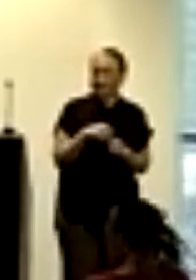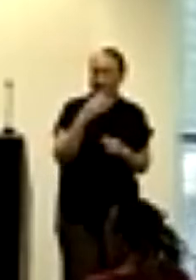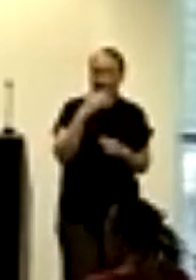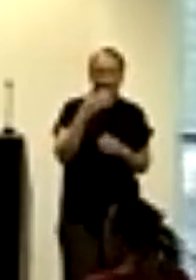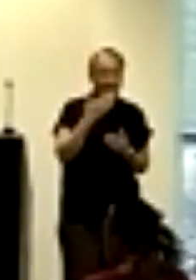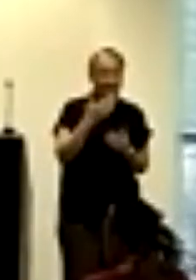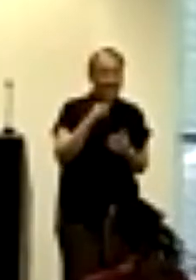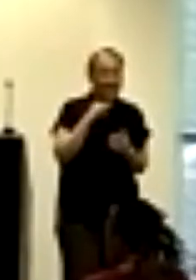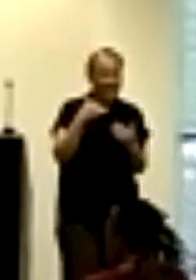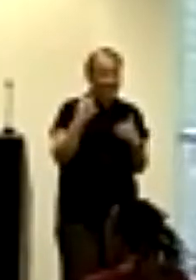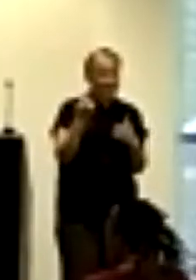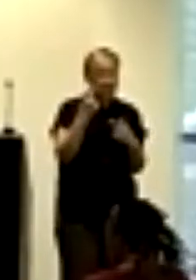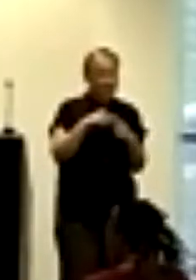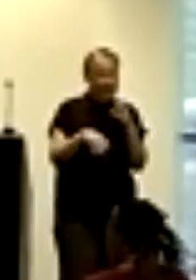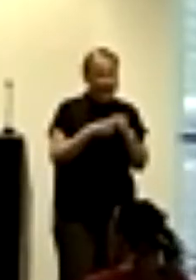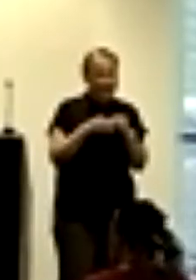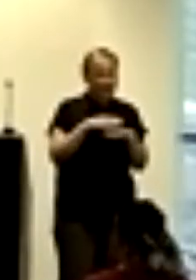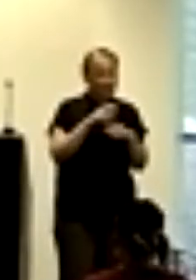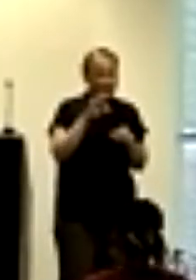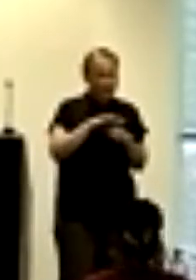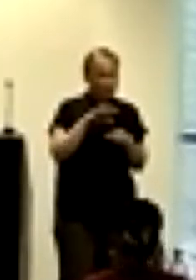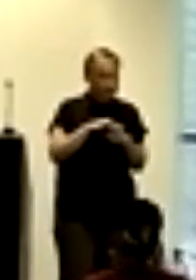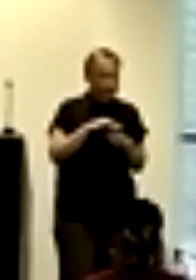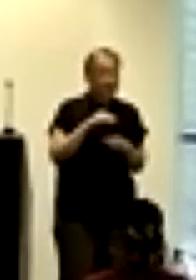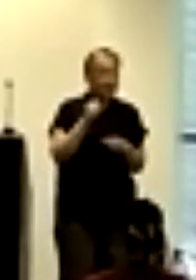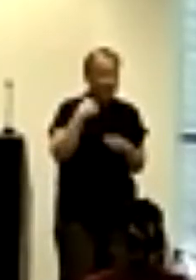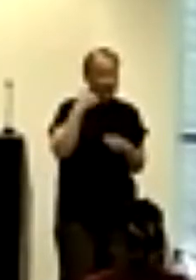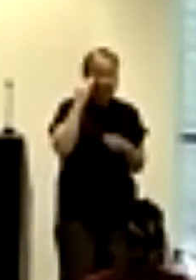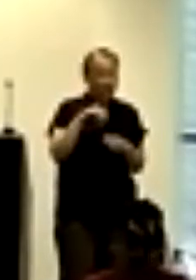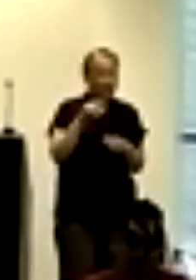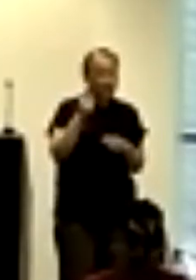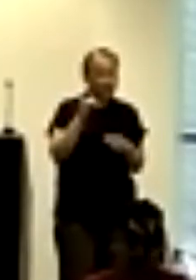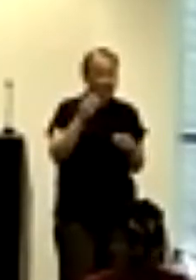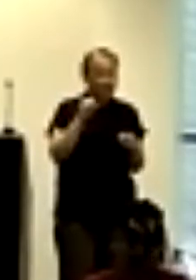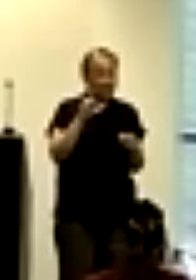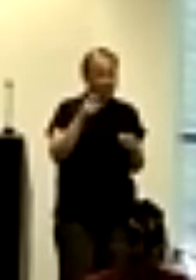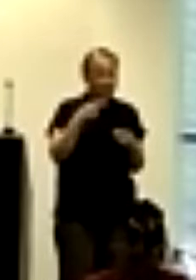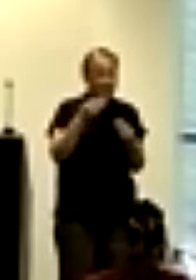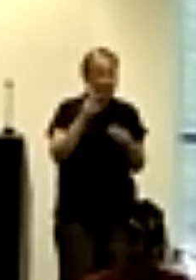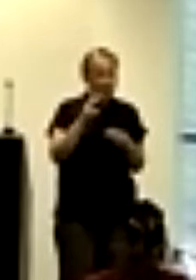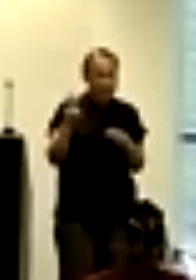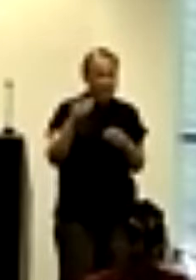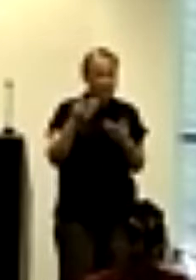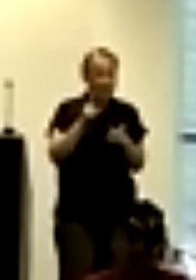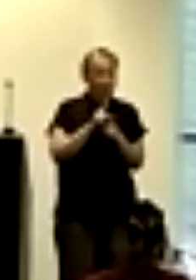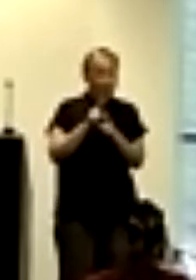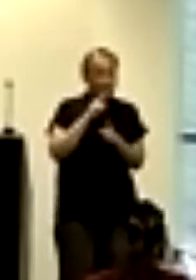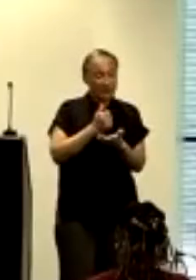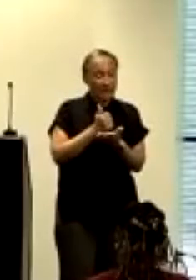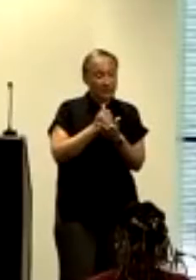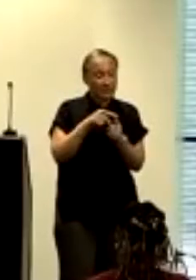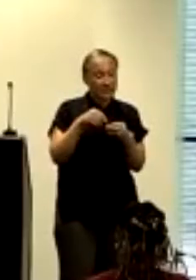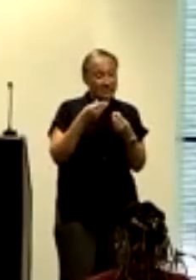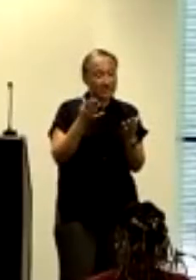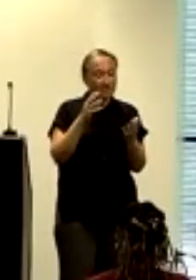Commissioner Sanger, I do have something to add on voting. Because I know Chair Silcox gave the website, but I thought it might also be helpful to